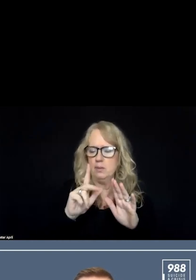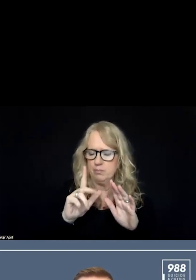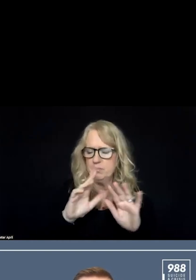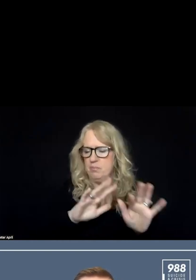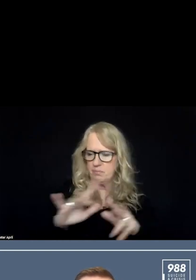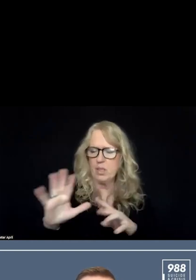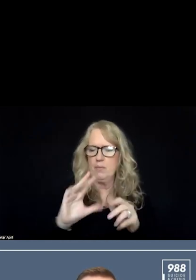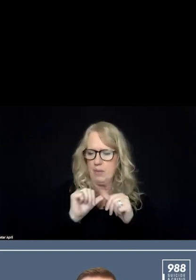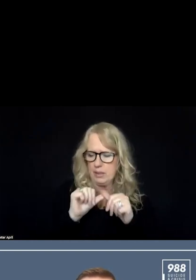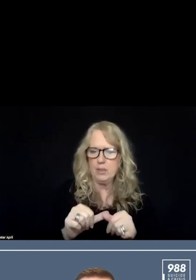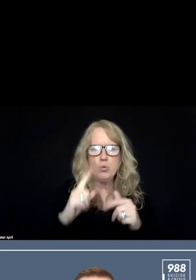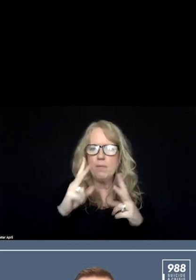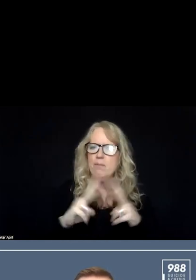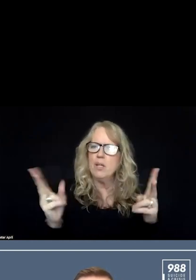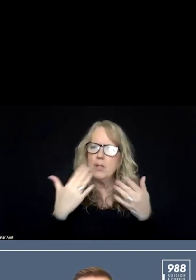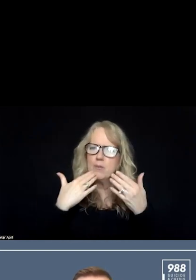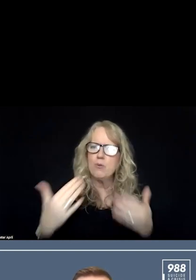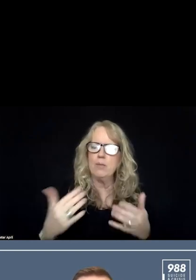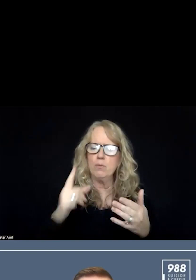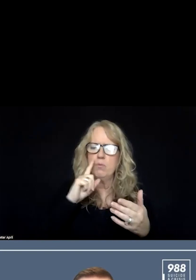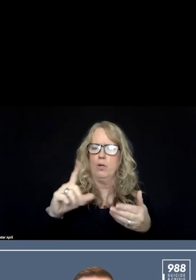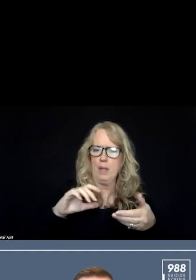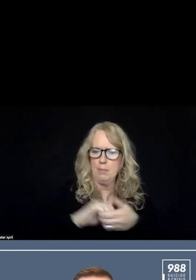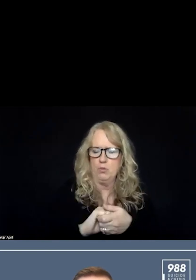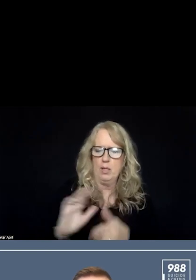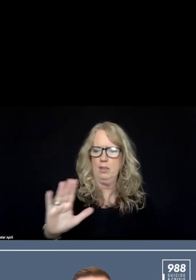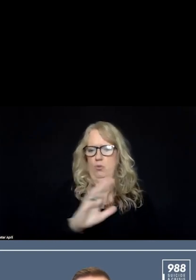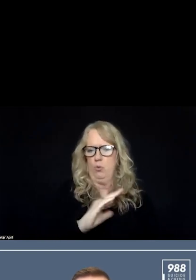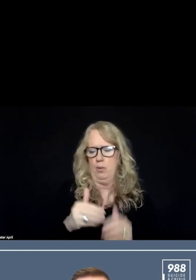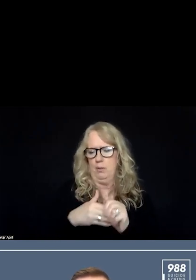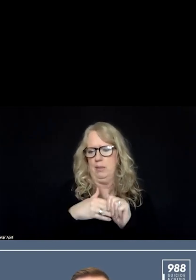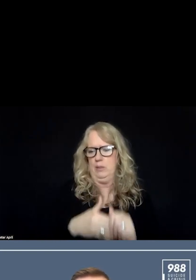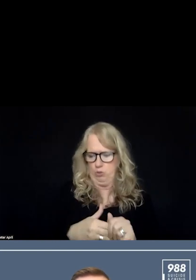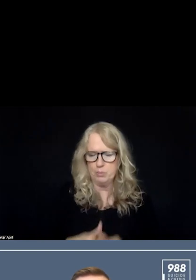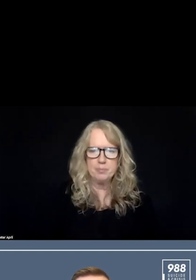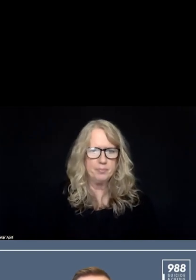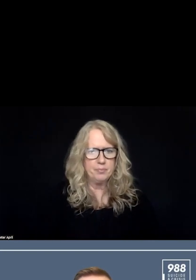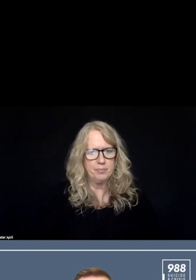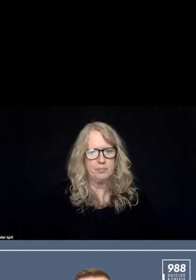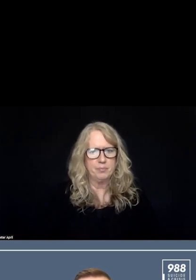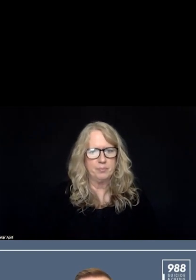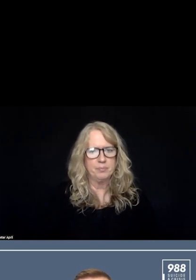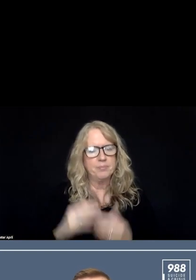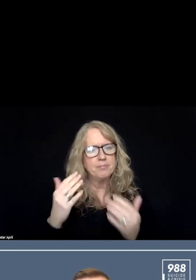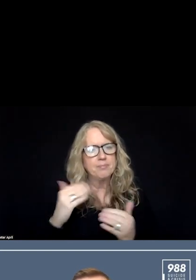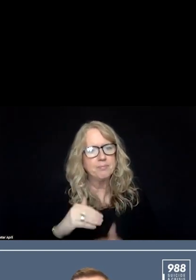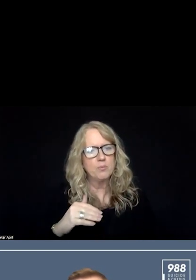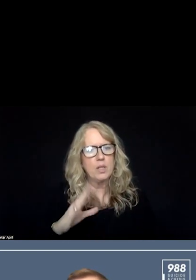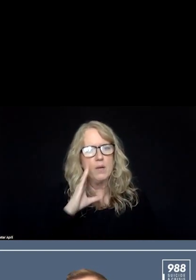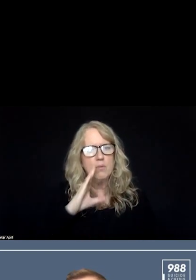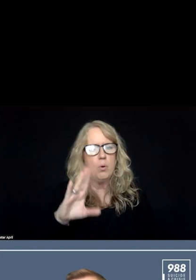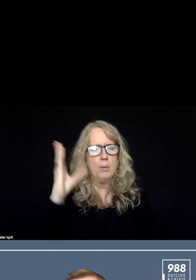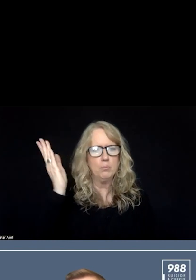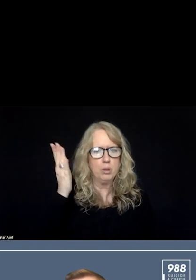crisis continuum. So very grateful for that partnership and your leadership there. And now moving forward in the presentation,